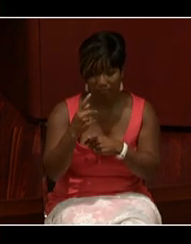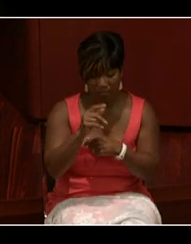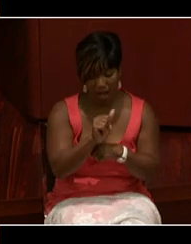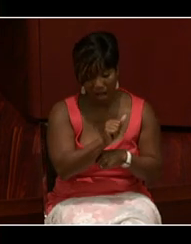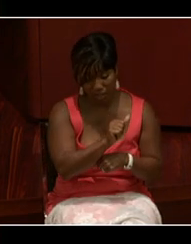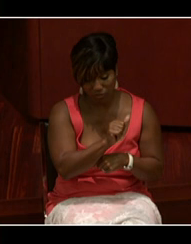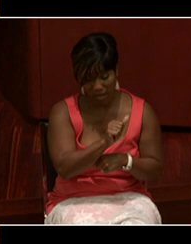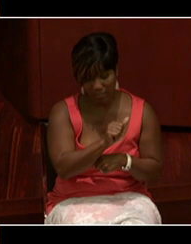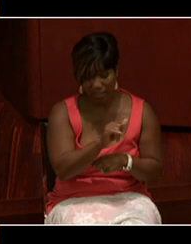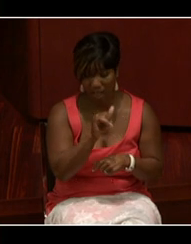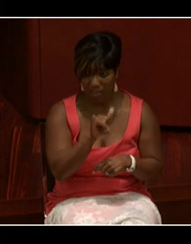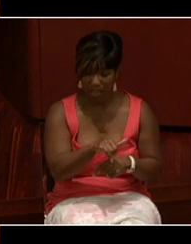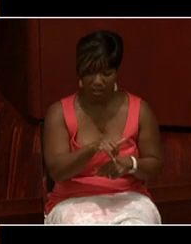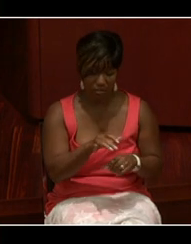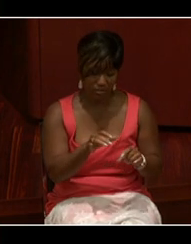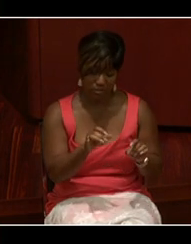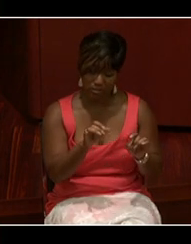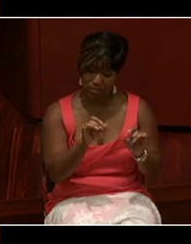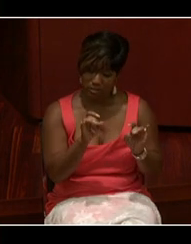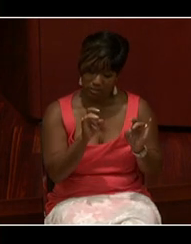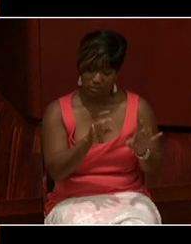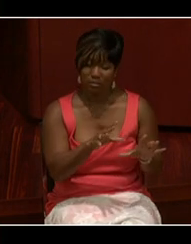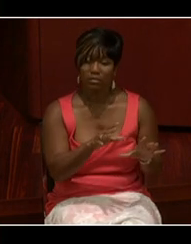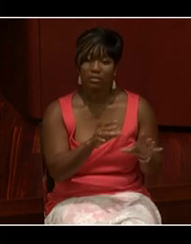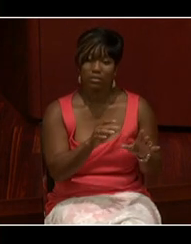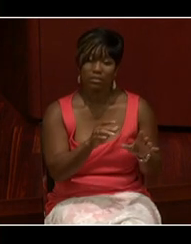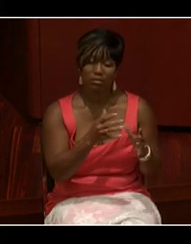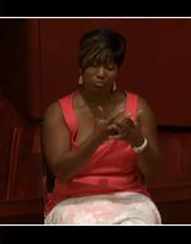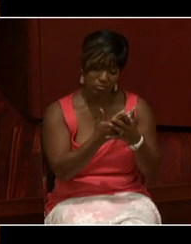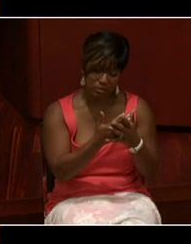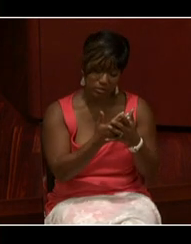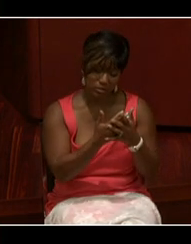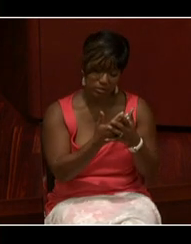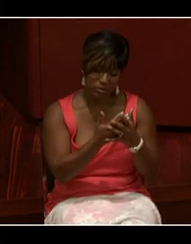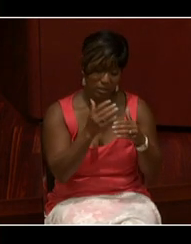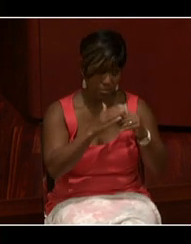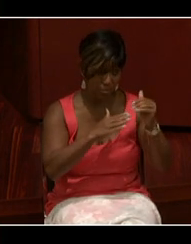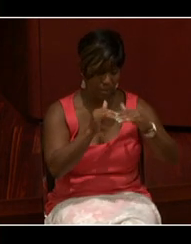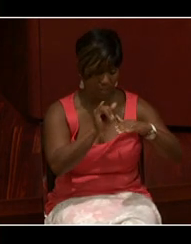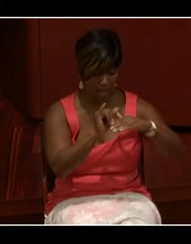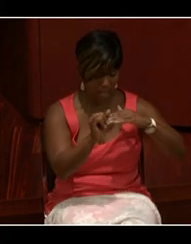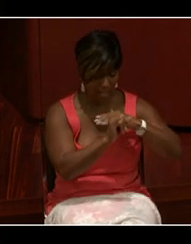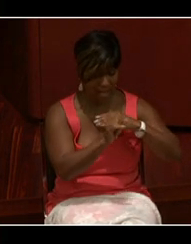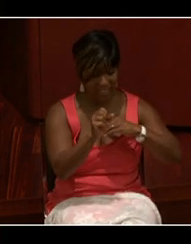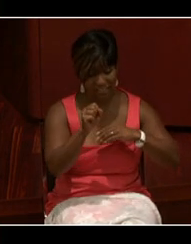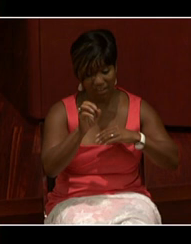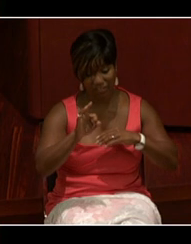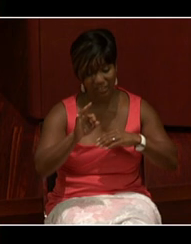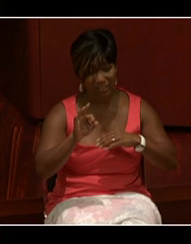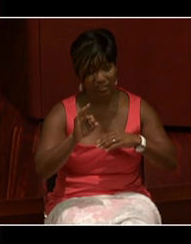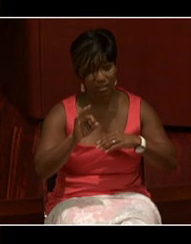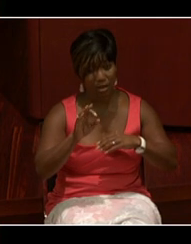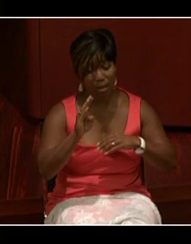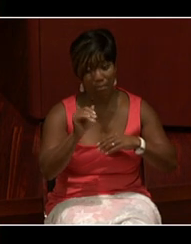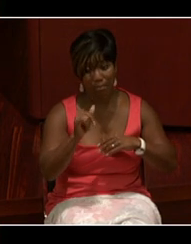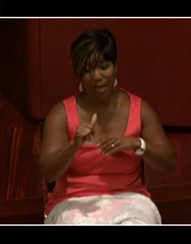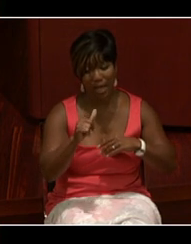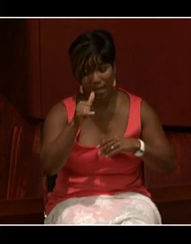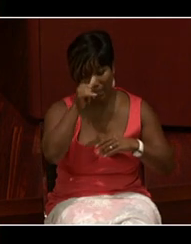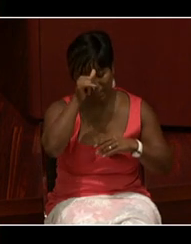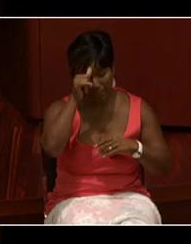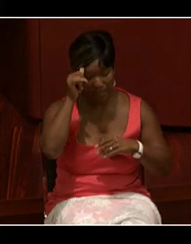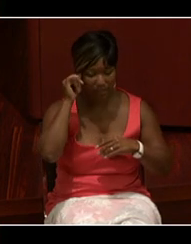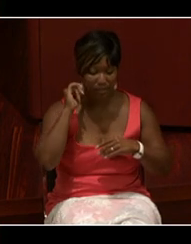most notorious of prisons in the Bureau of Prisons history. It's built on an island in San Francisco Bay. The Rock has held some of the nation's